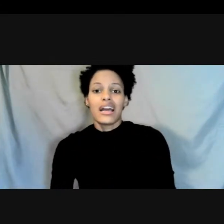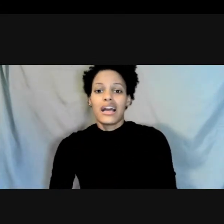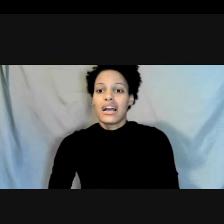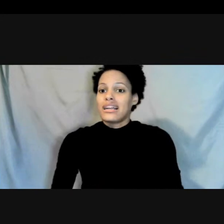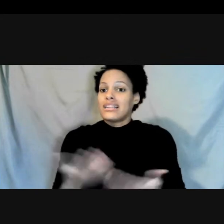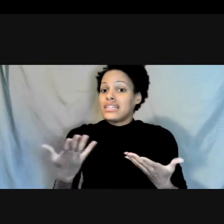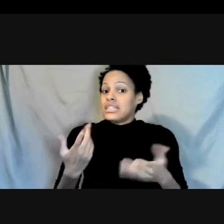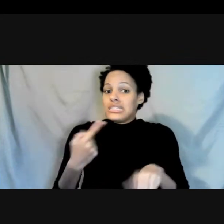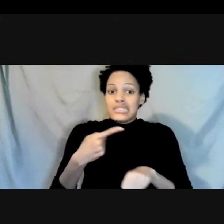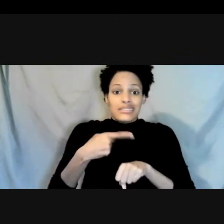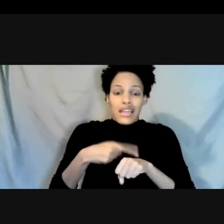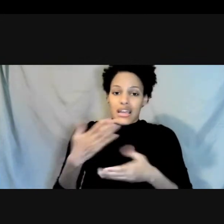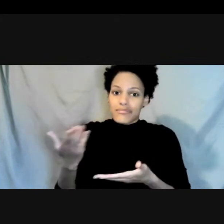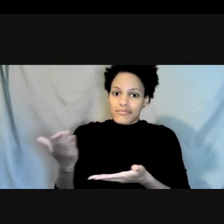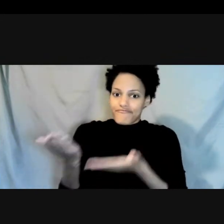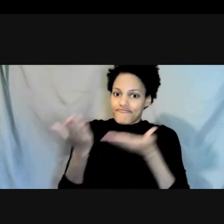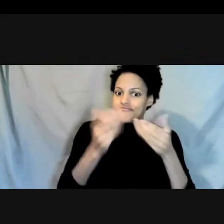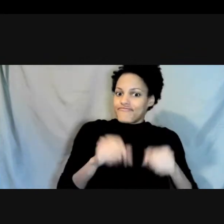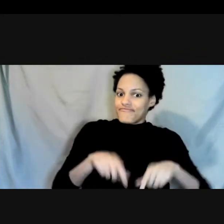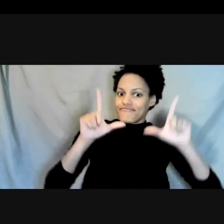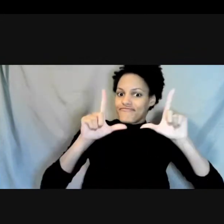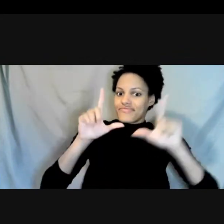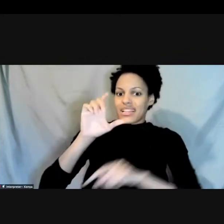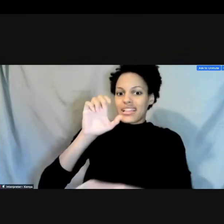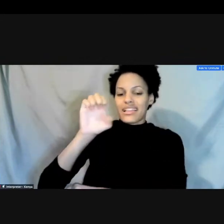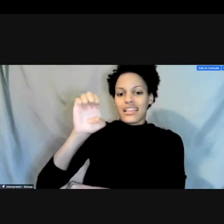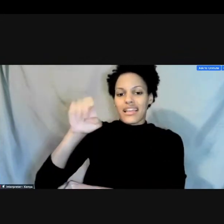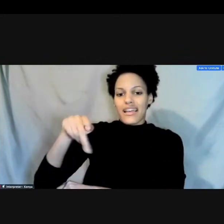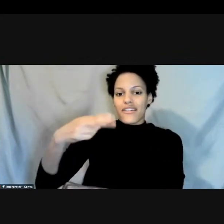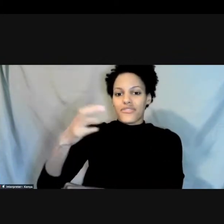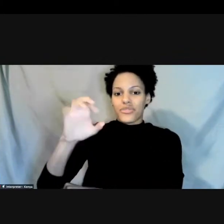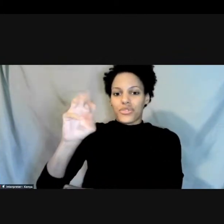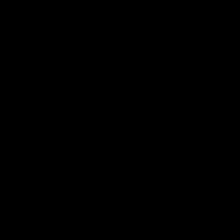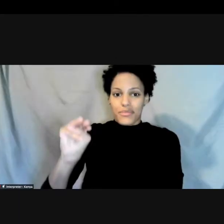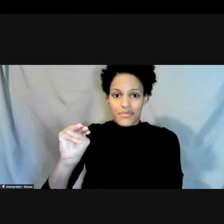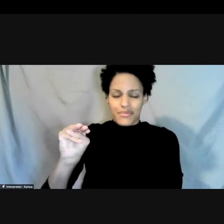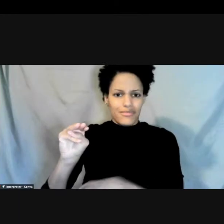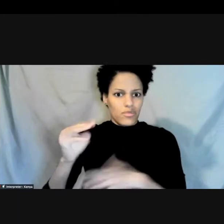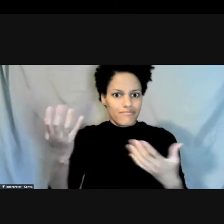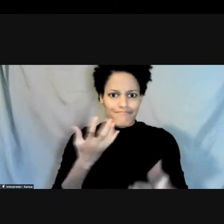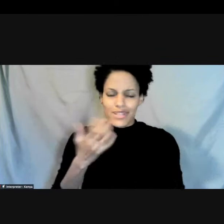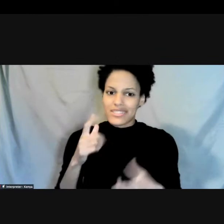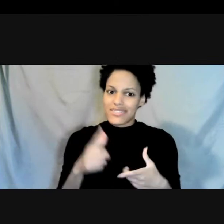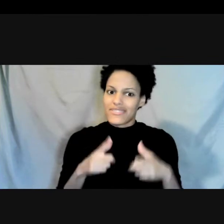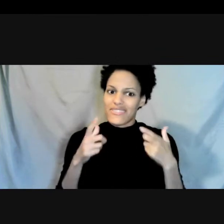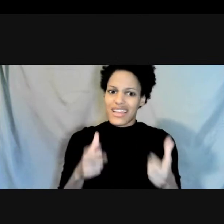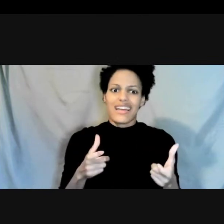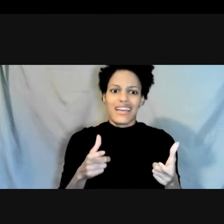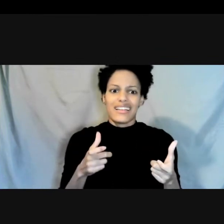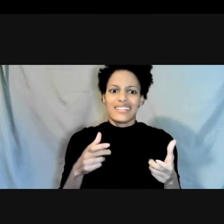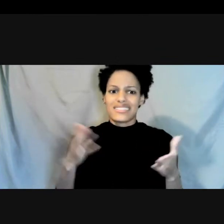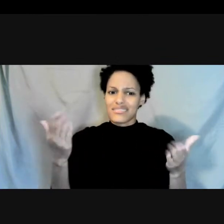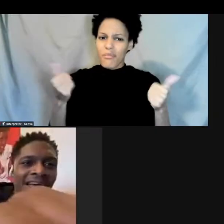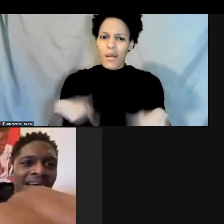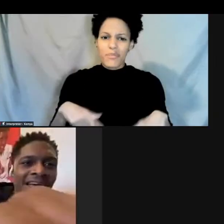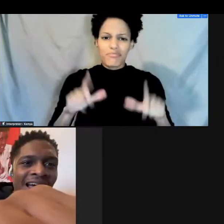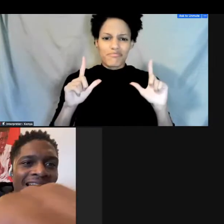to bring Ephraim back. Word. How did that go so fast, right? Come on back, Ephraim. I'm a yapping ass